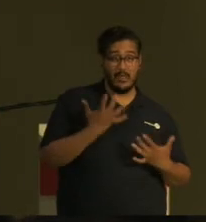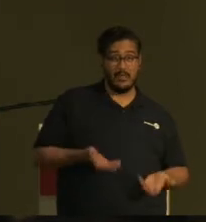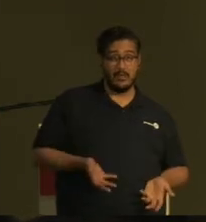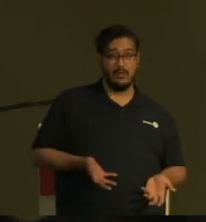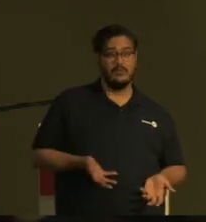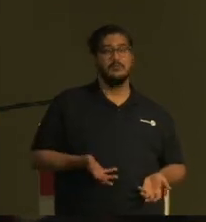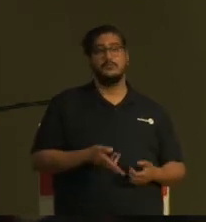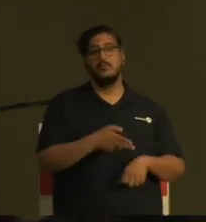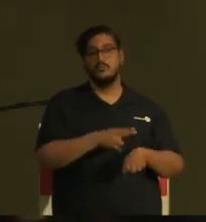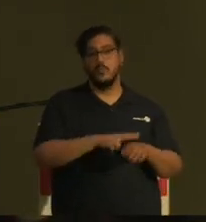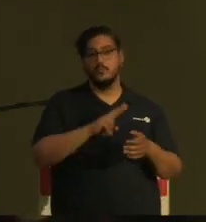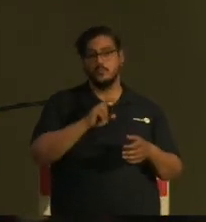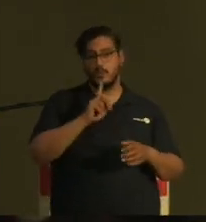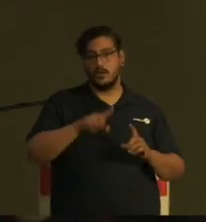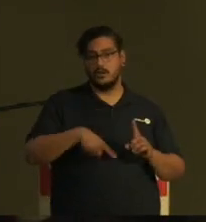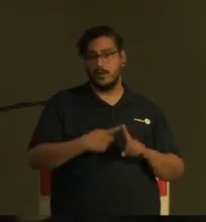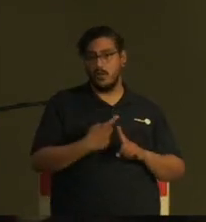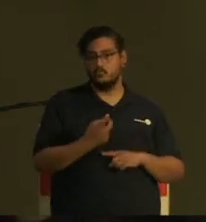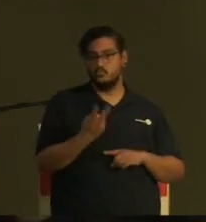course, we're talking about two tenses. So,